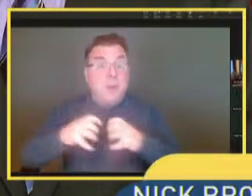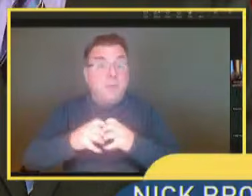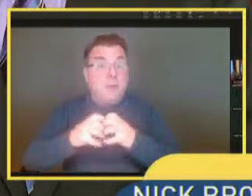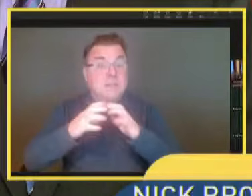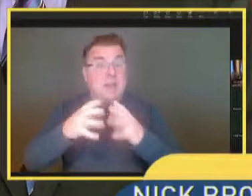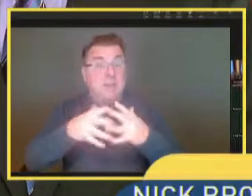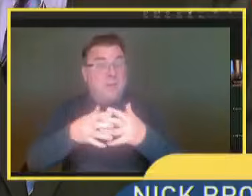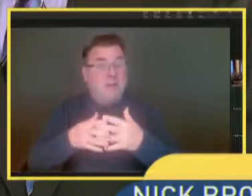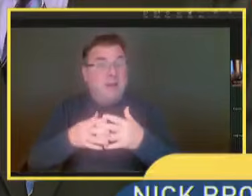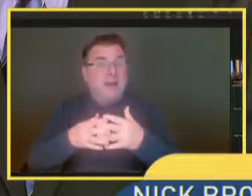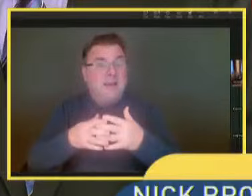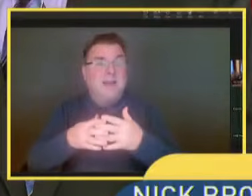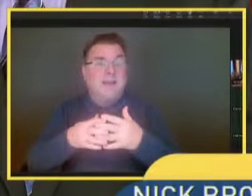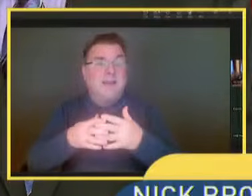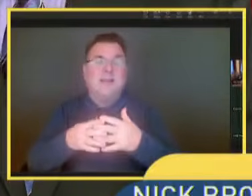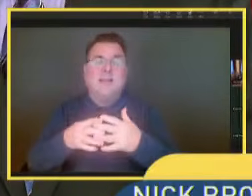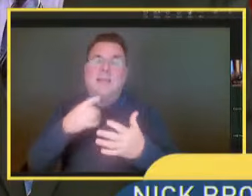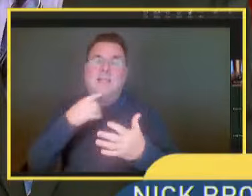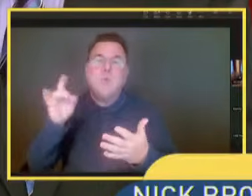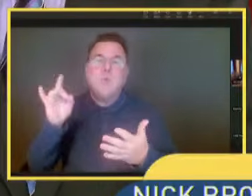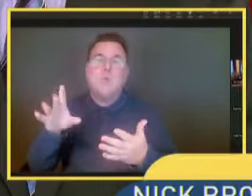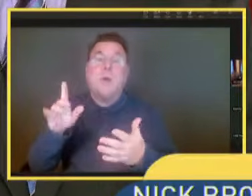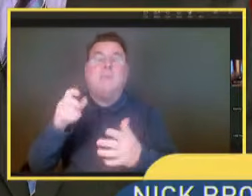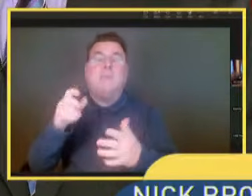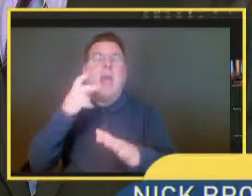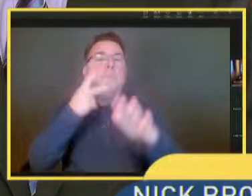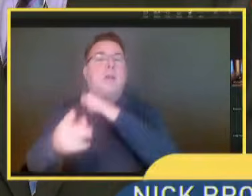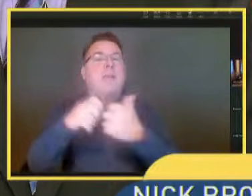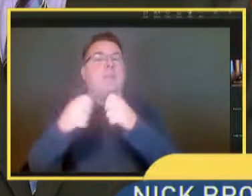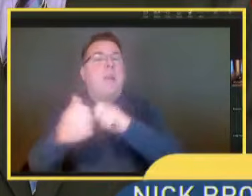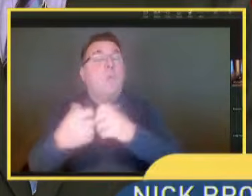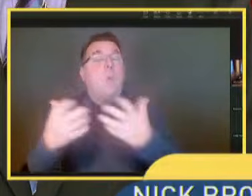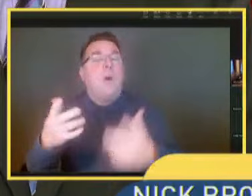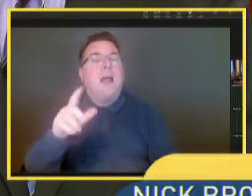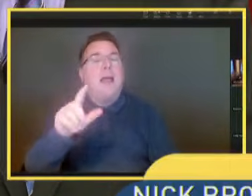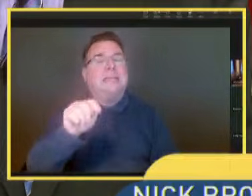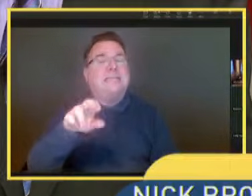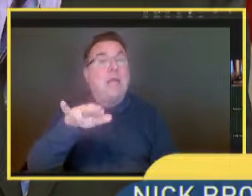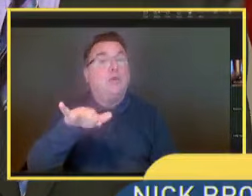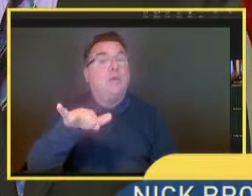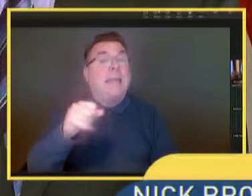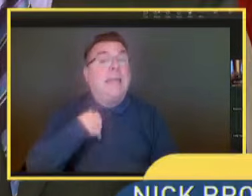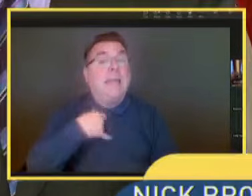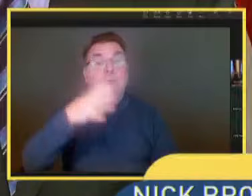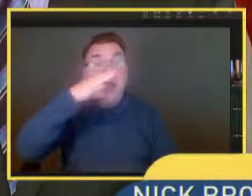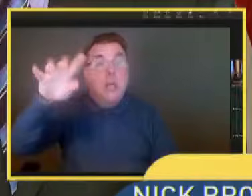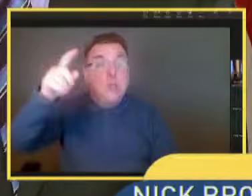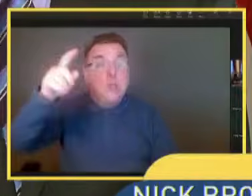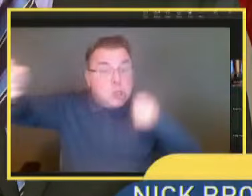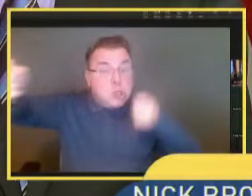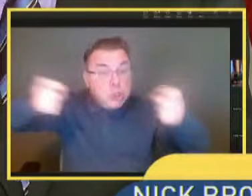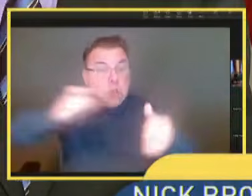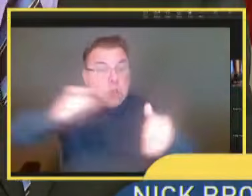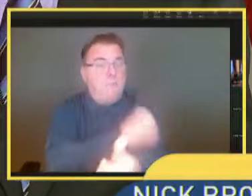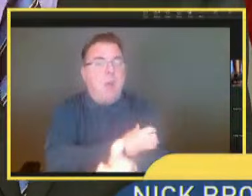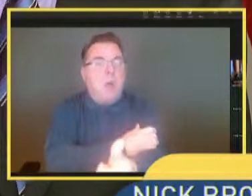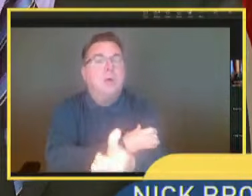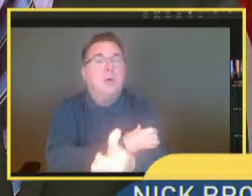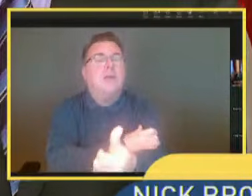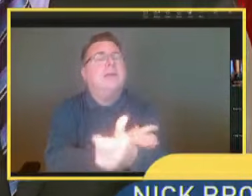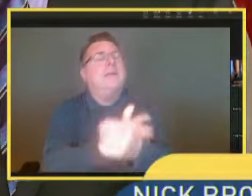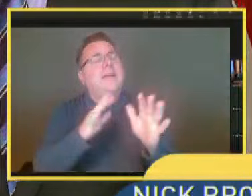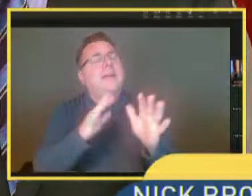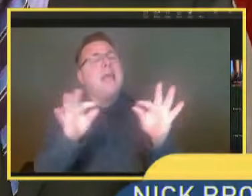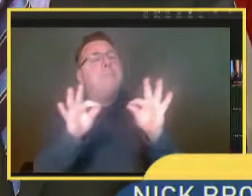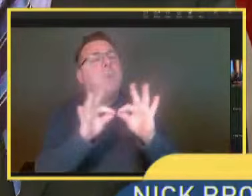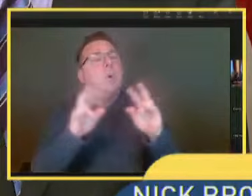warning us against the tyranny that could arise if we put our heads in the sand. Checks and balances are more essential than